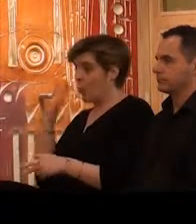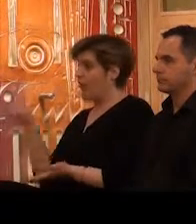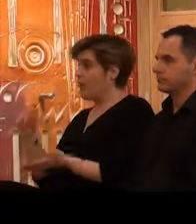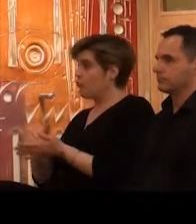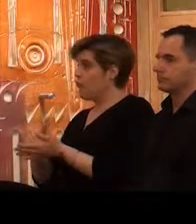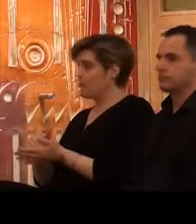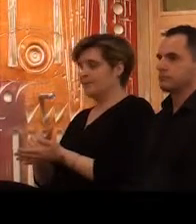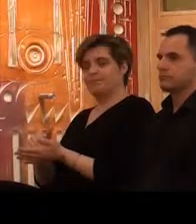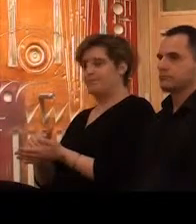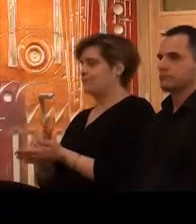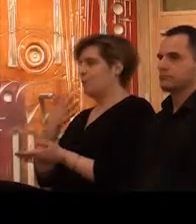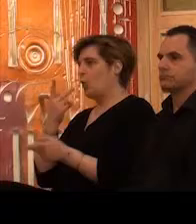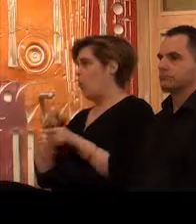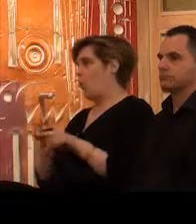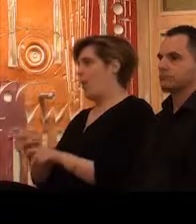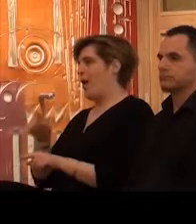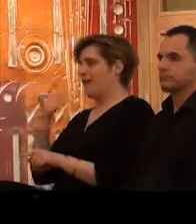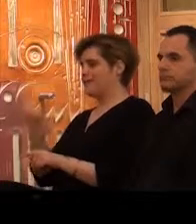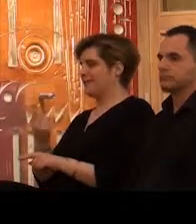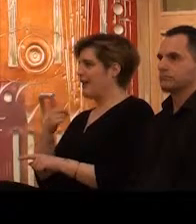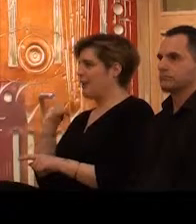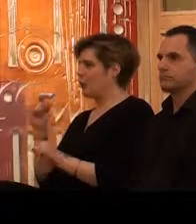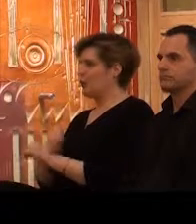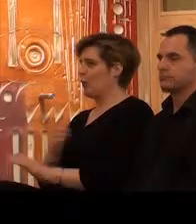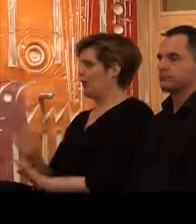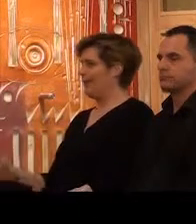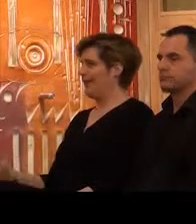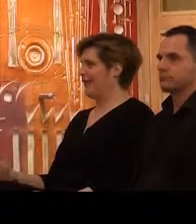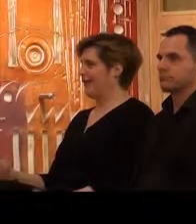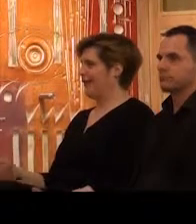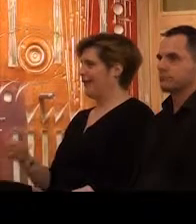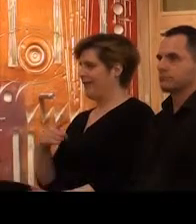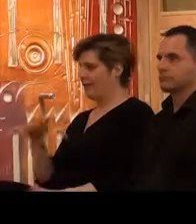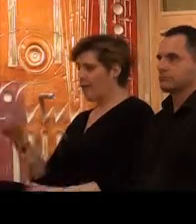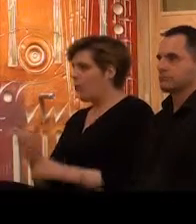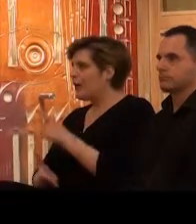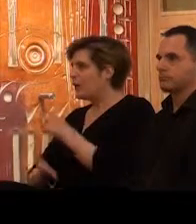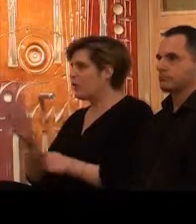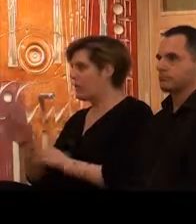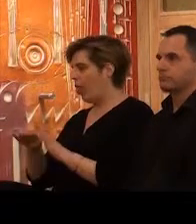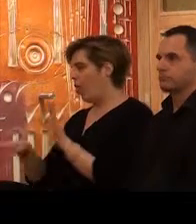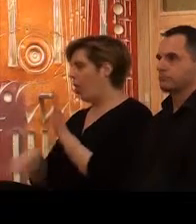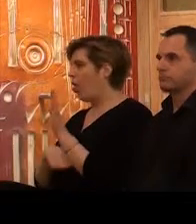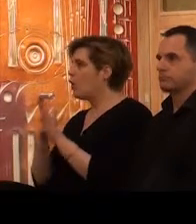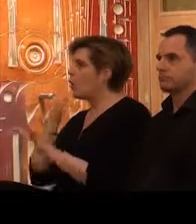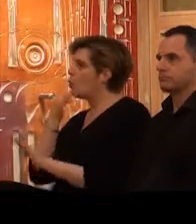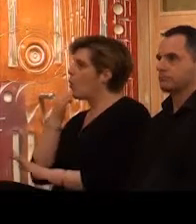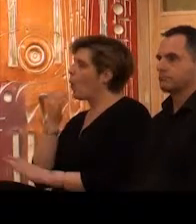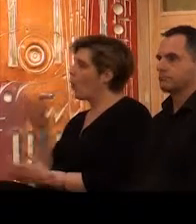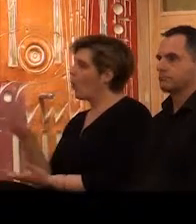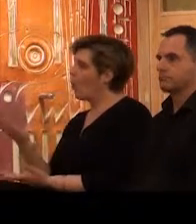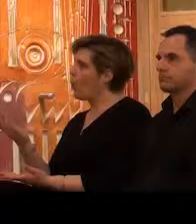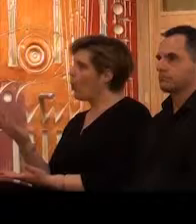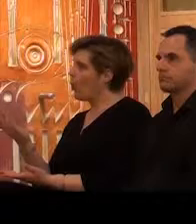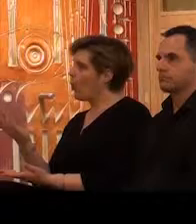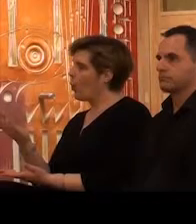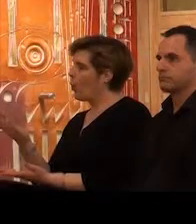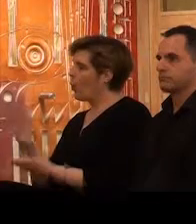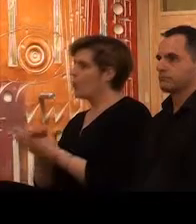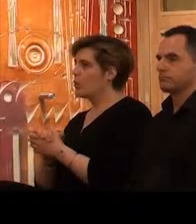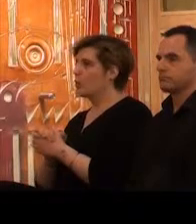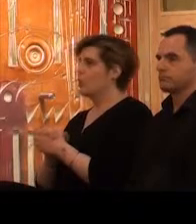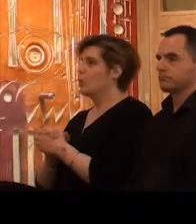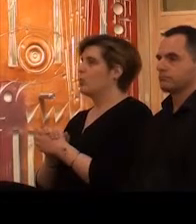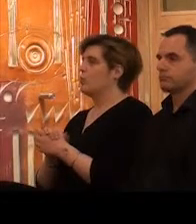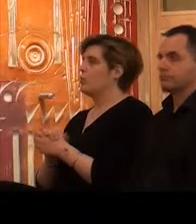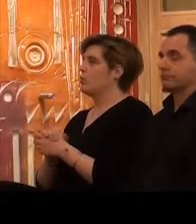there's no way that she would have done it, thank you very much. She would have got a very low score, which you could say, well, that's fine, because as a head teacher, you might quite pleased with Alison. You